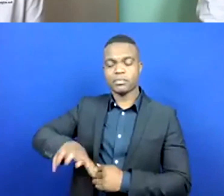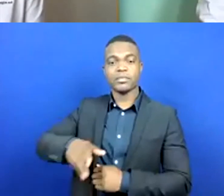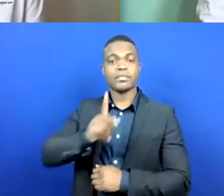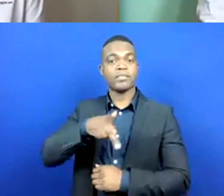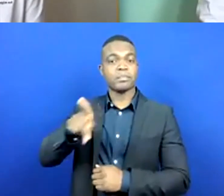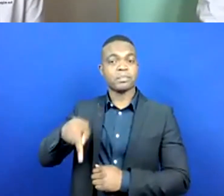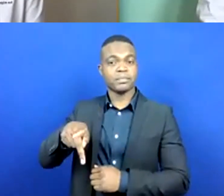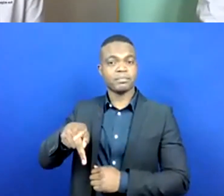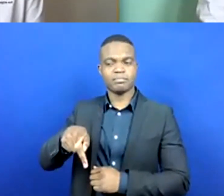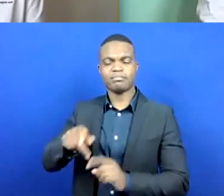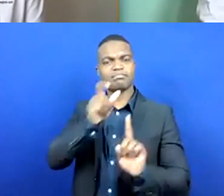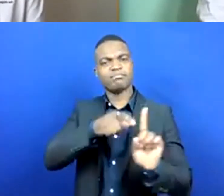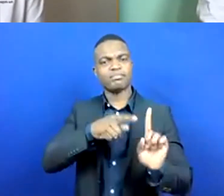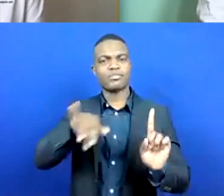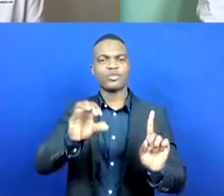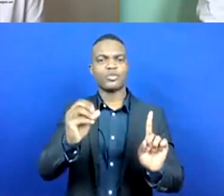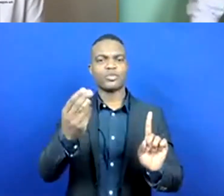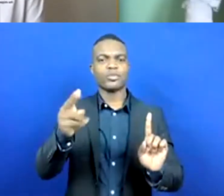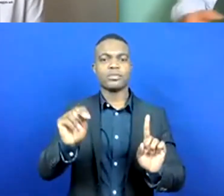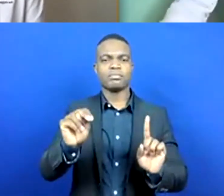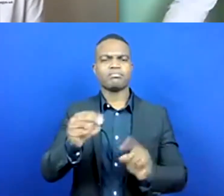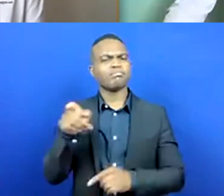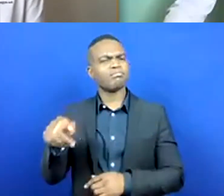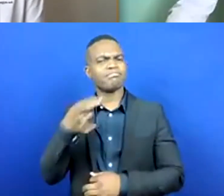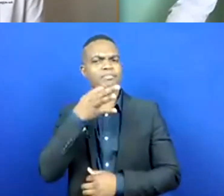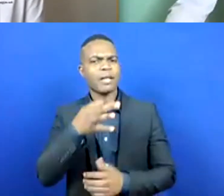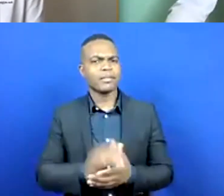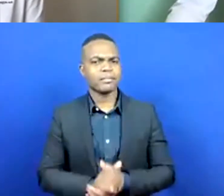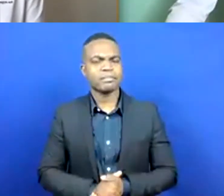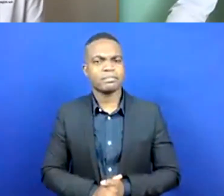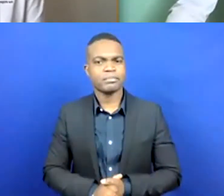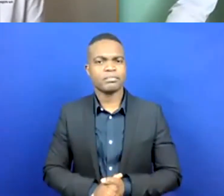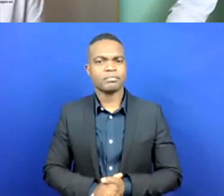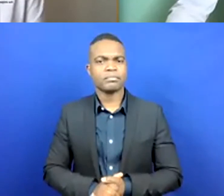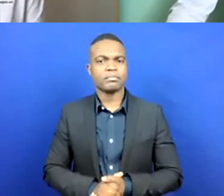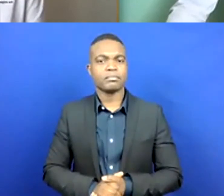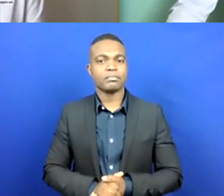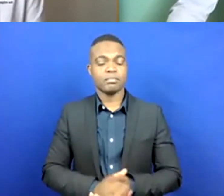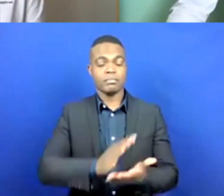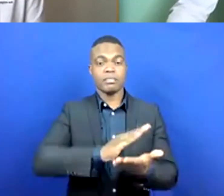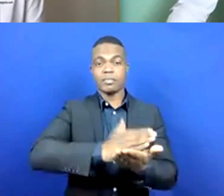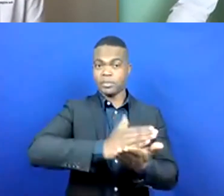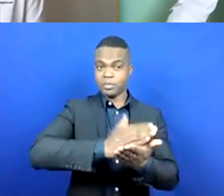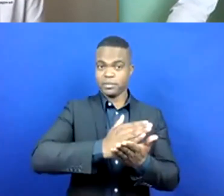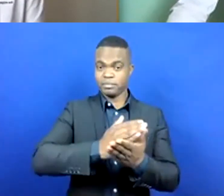Pre-pandemic, there has been a huge gap in terms of opportunities between those two regions,